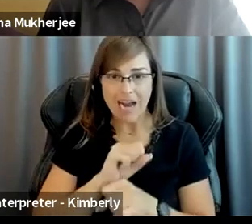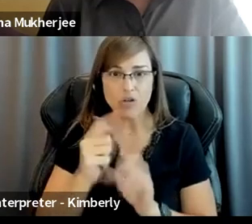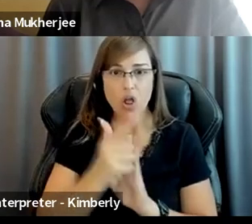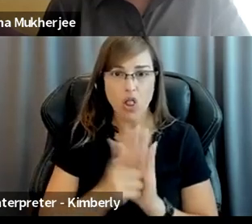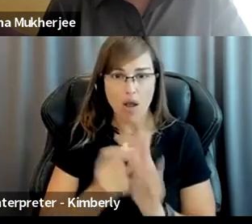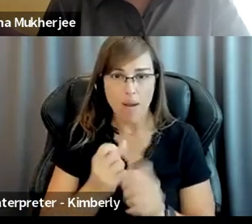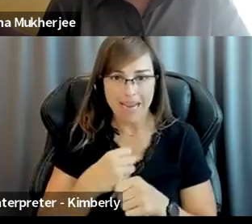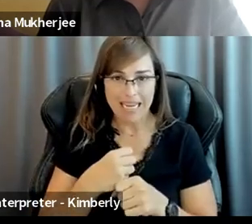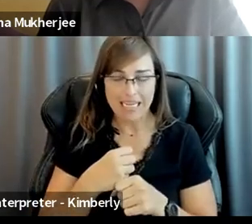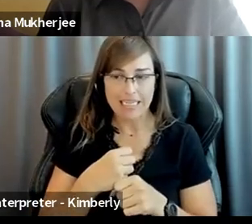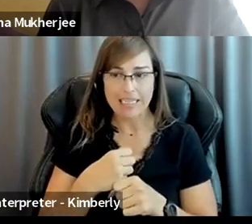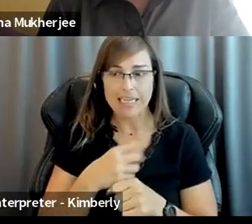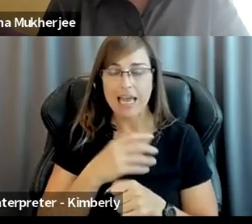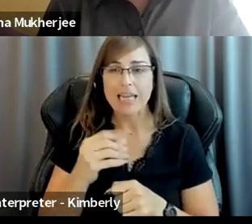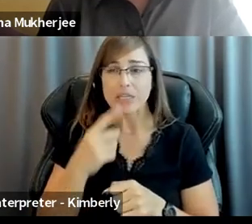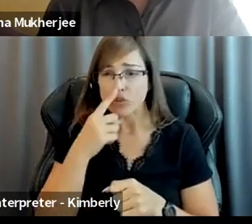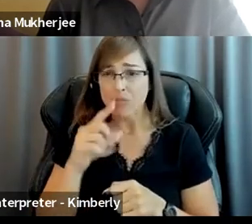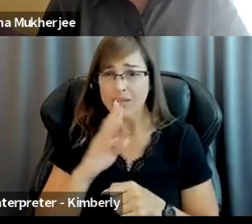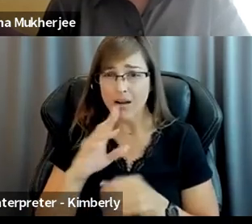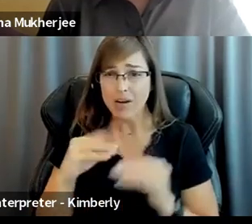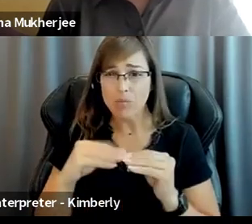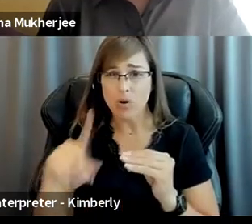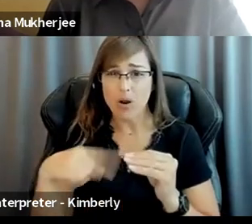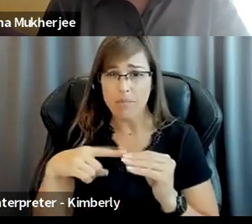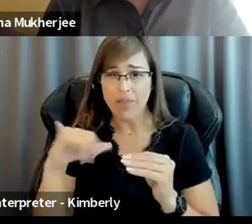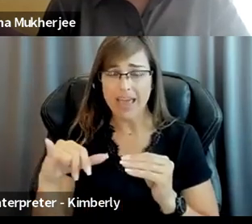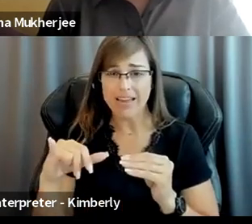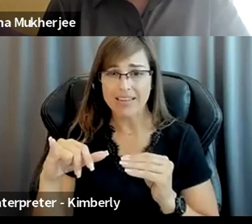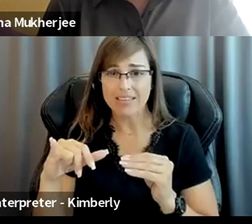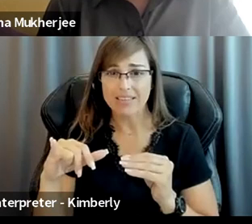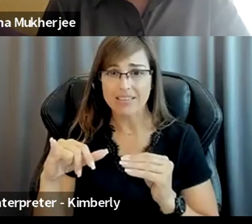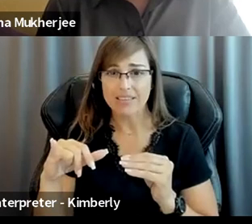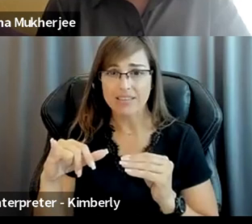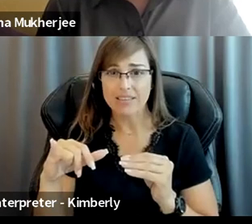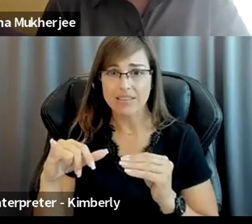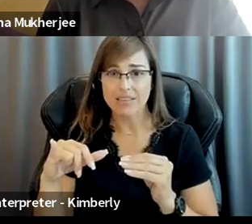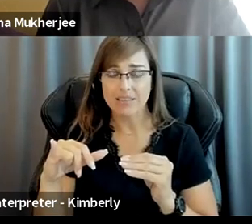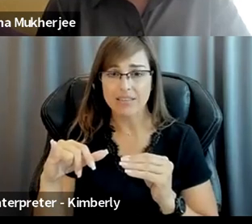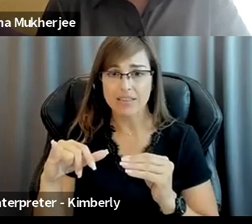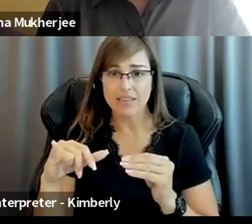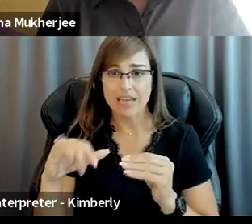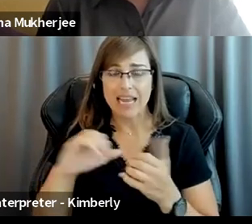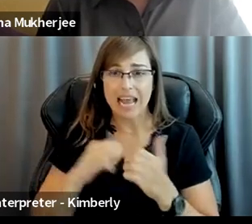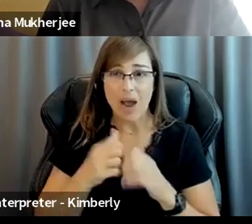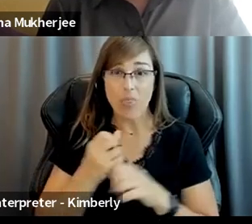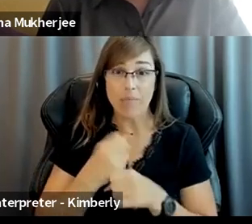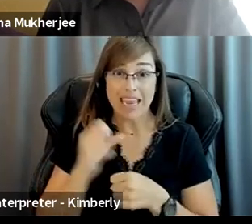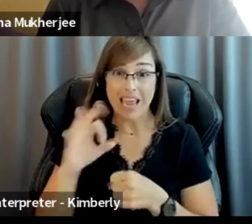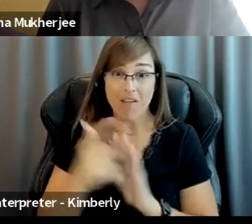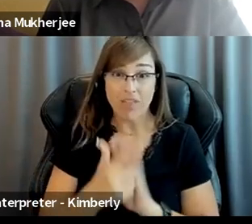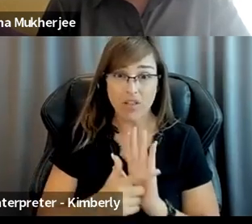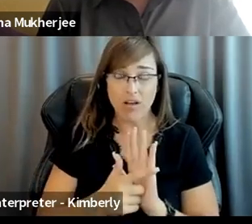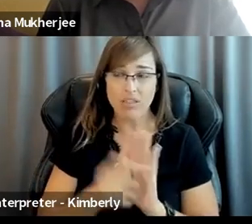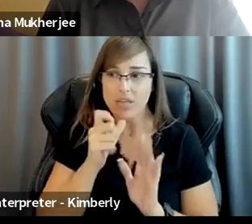lawmaking. And could you talk more about that and how the making of these laws,